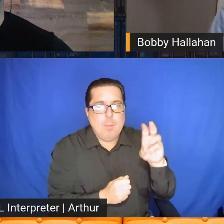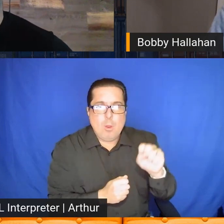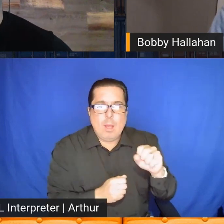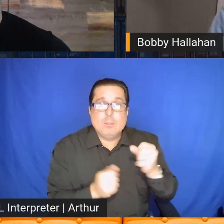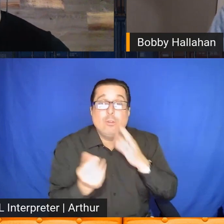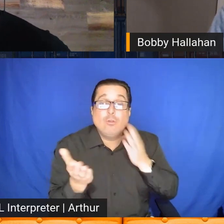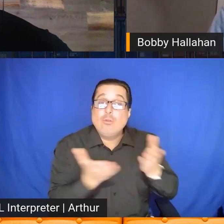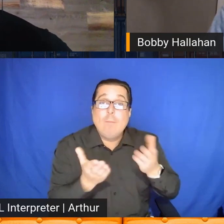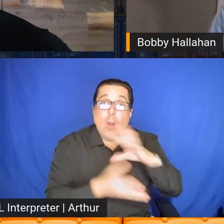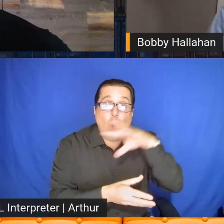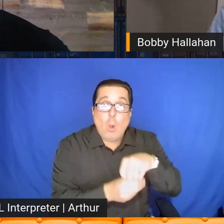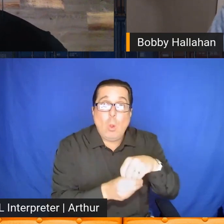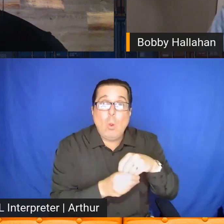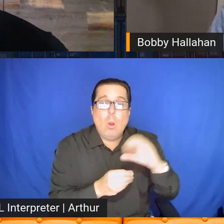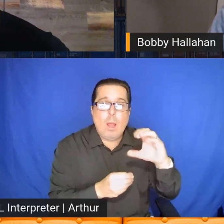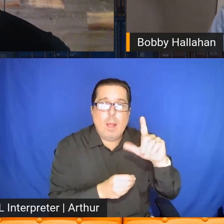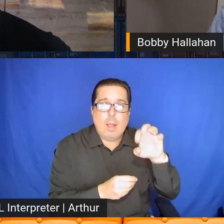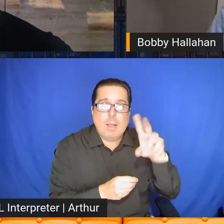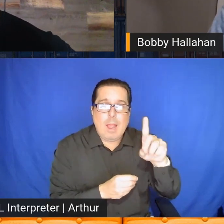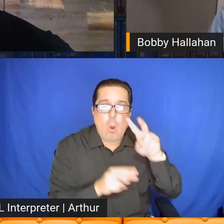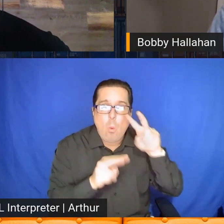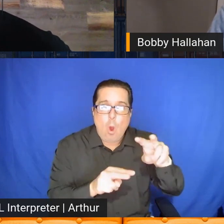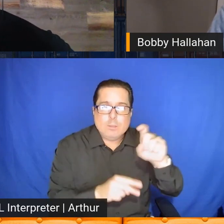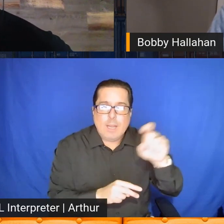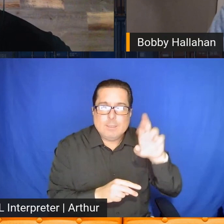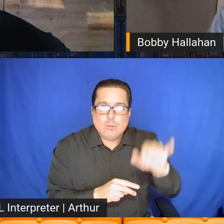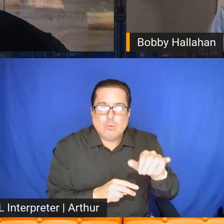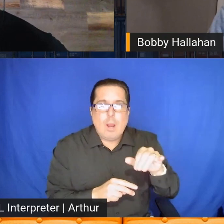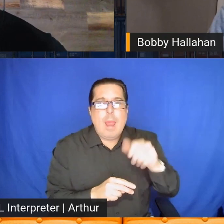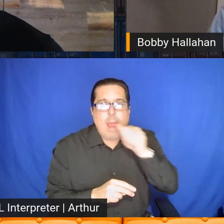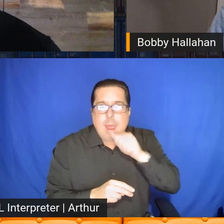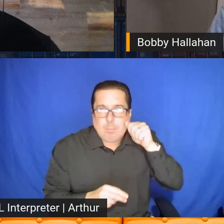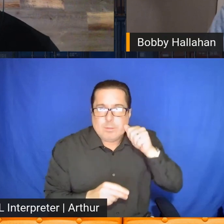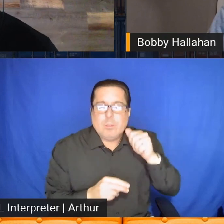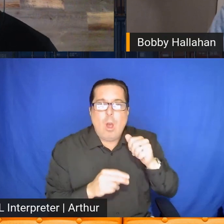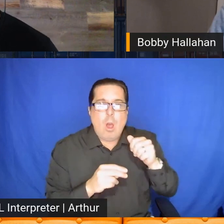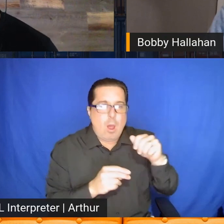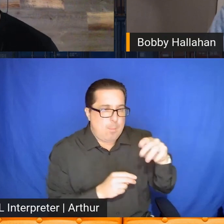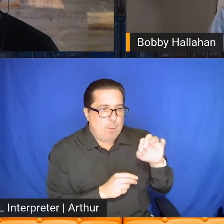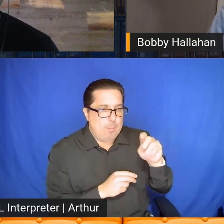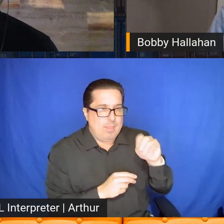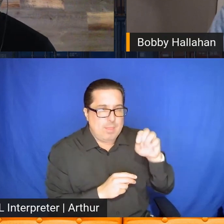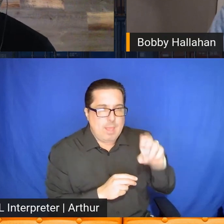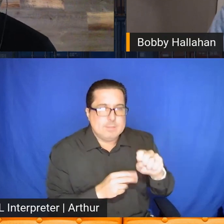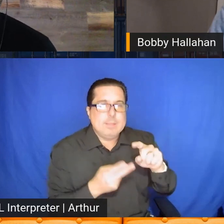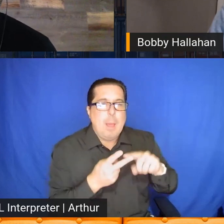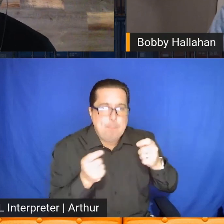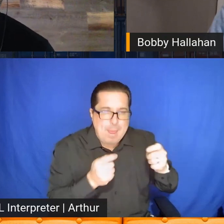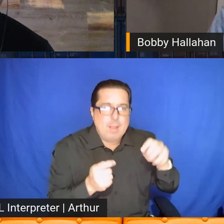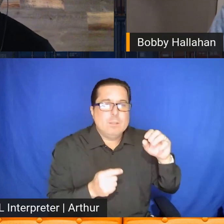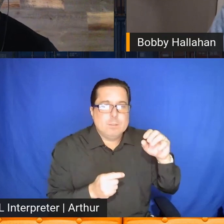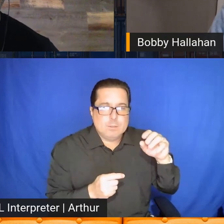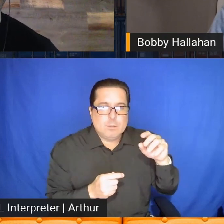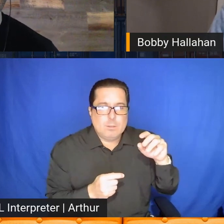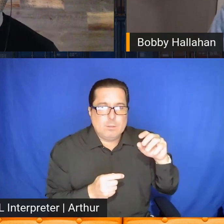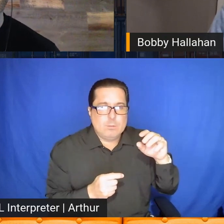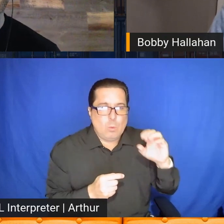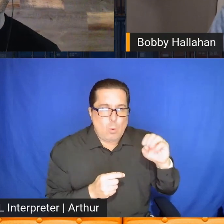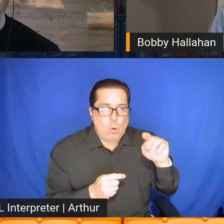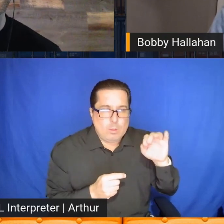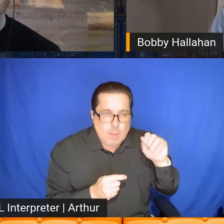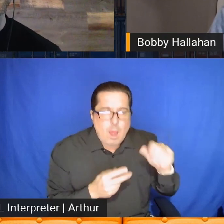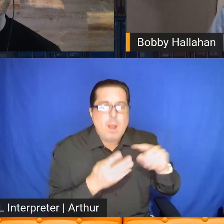include CloudWatch, X-Ray, Amazon Managed Prometheus, Managed Grafana, as well as our AWS distro for